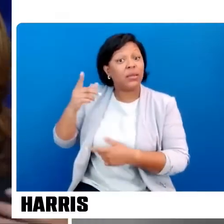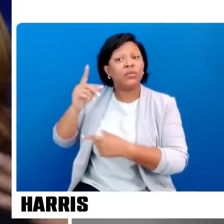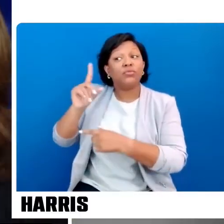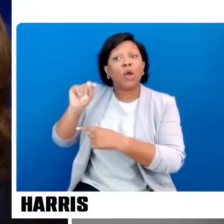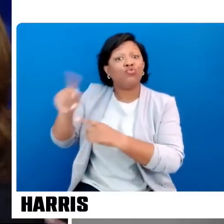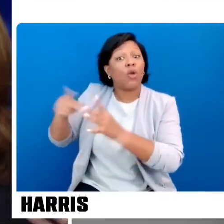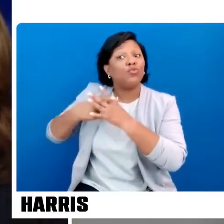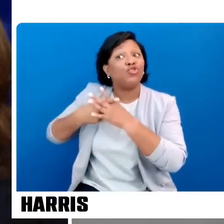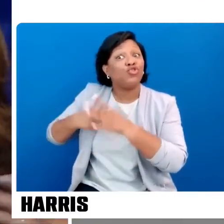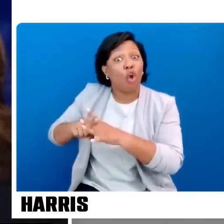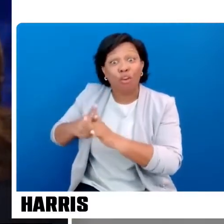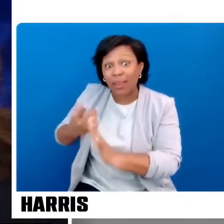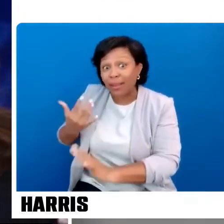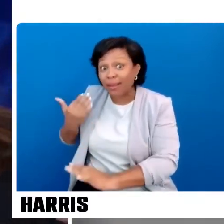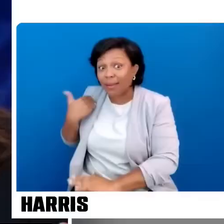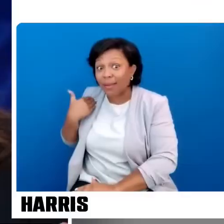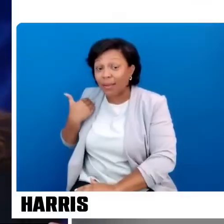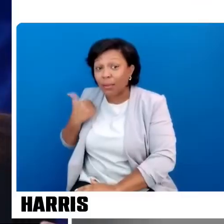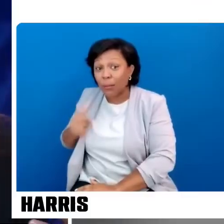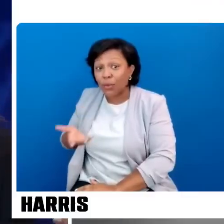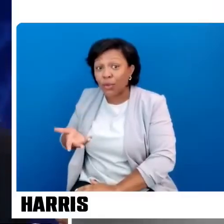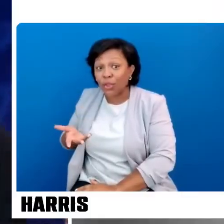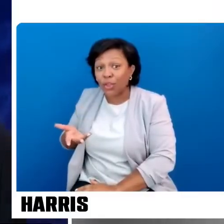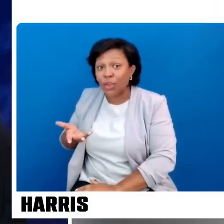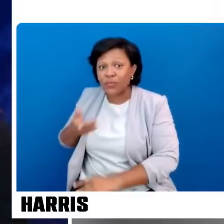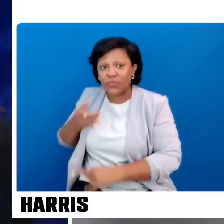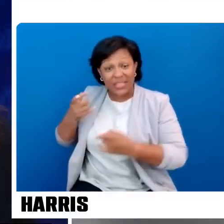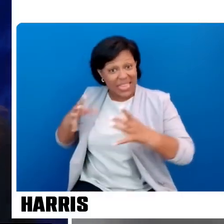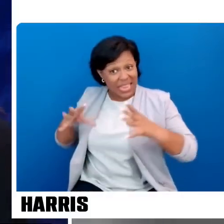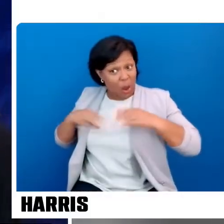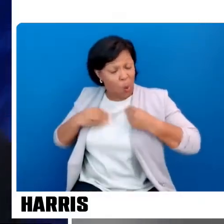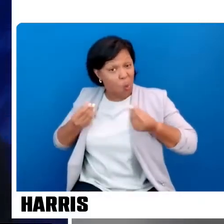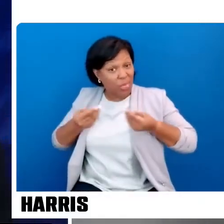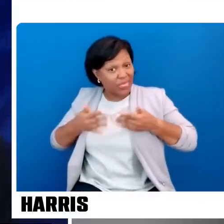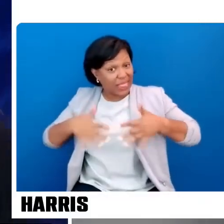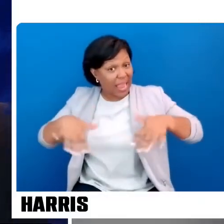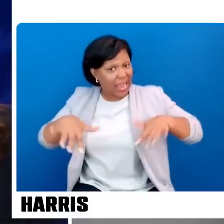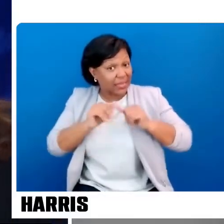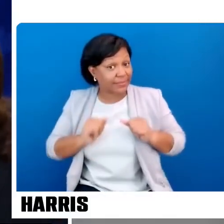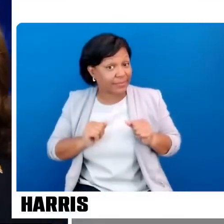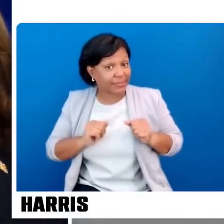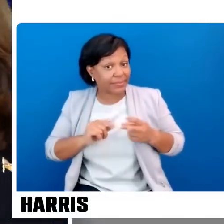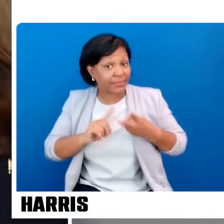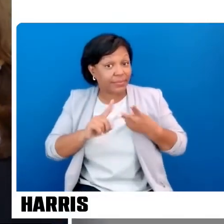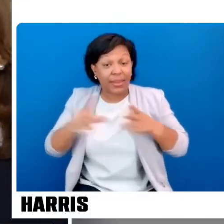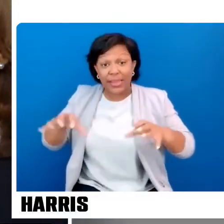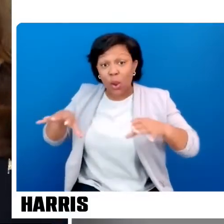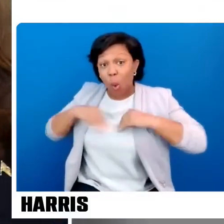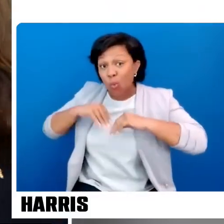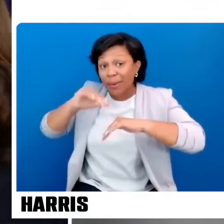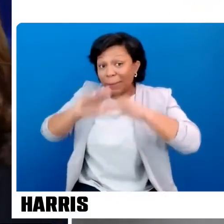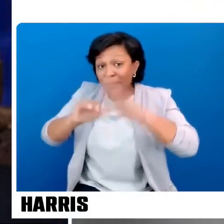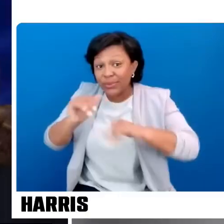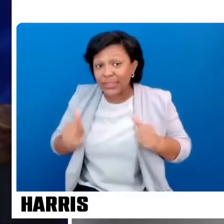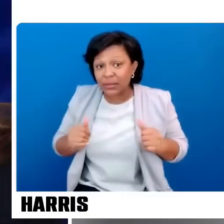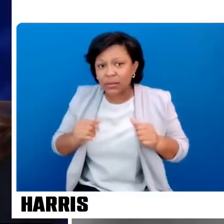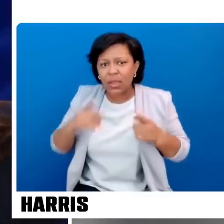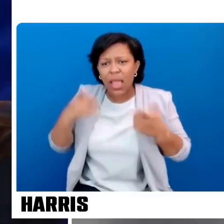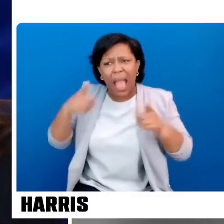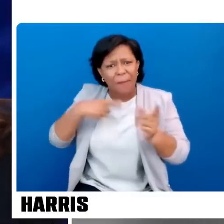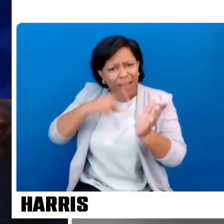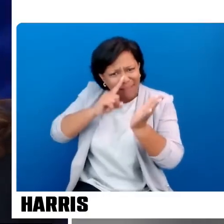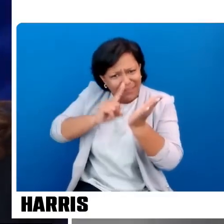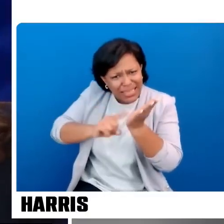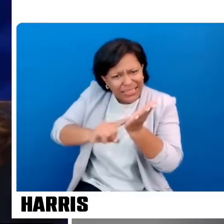land, he owned buildings, and he was investigated because he refused to